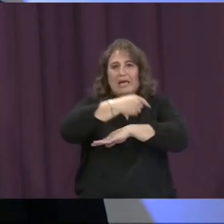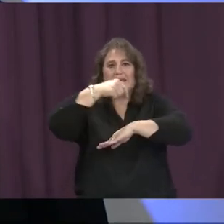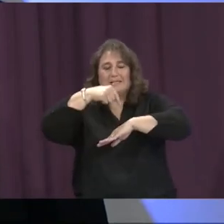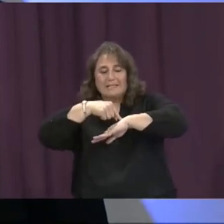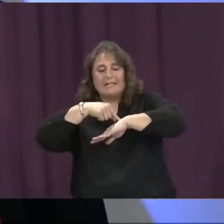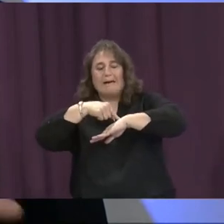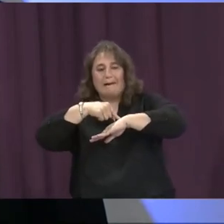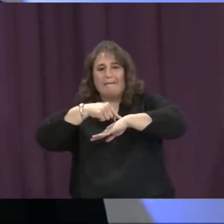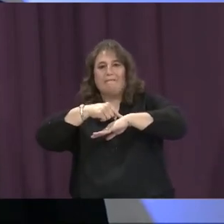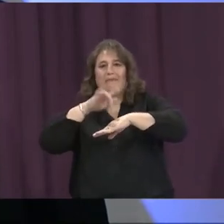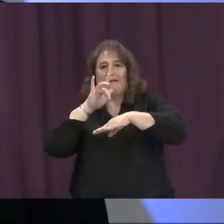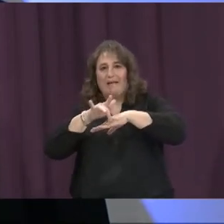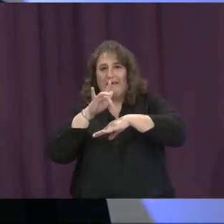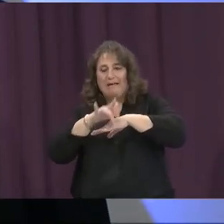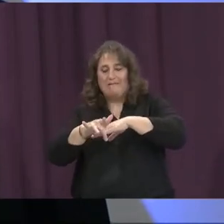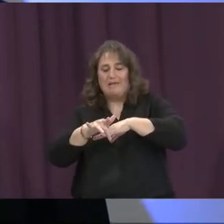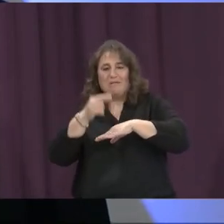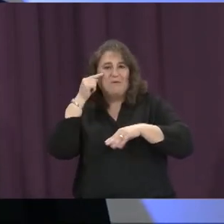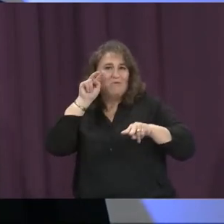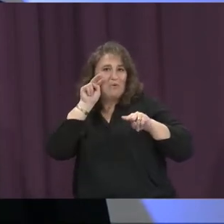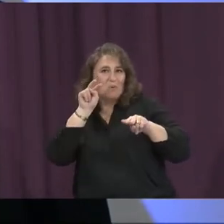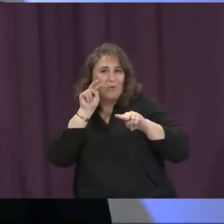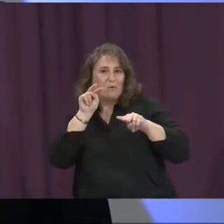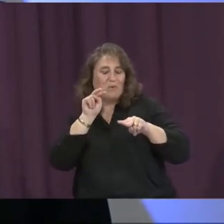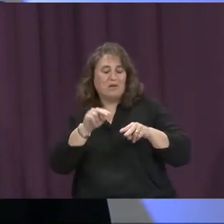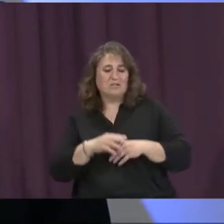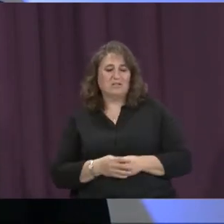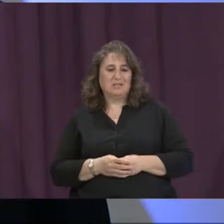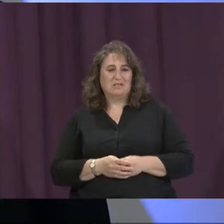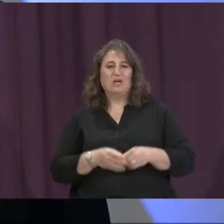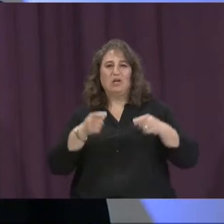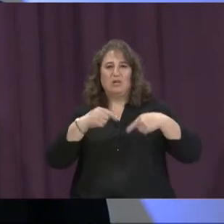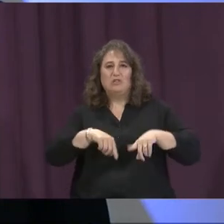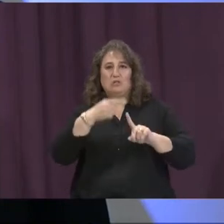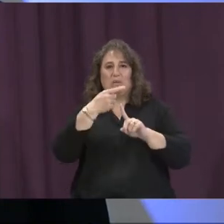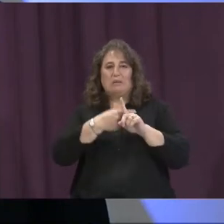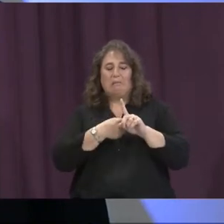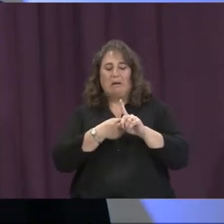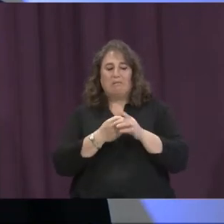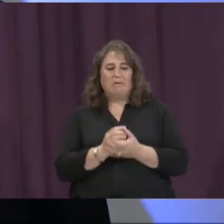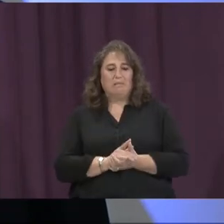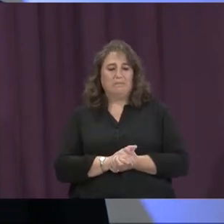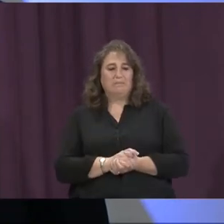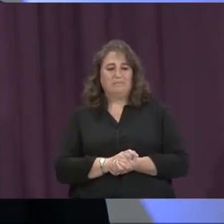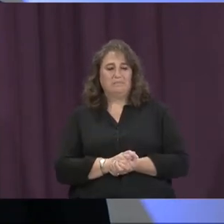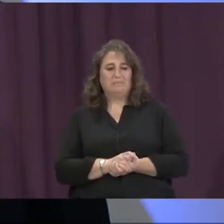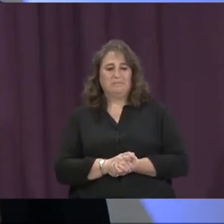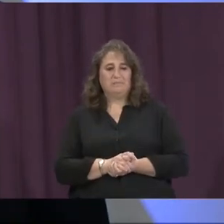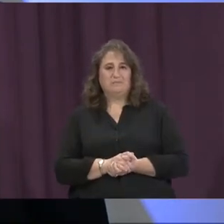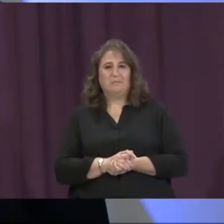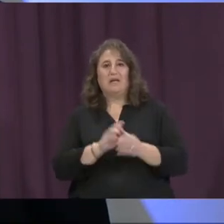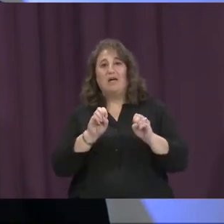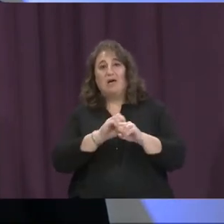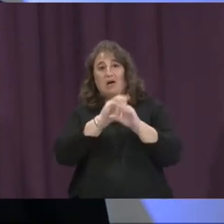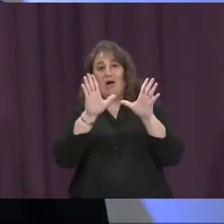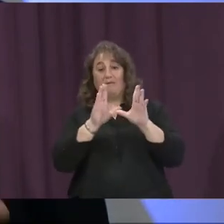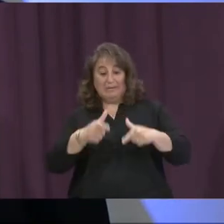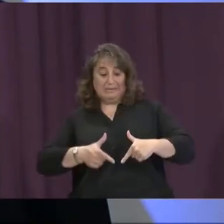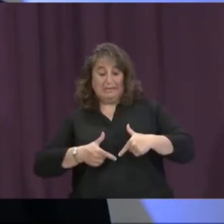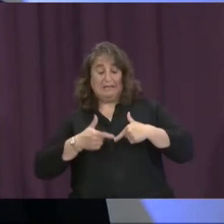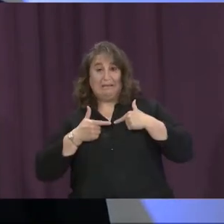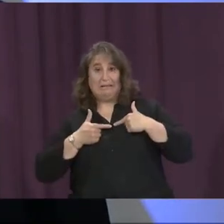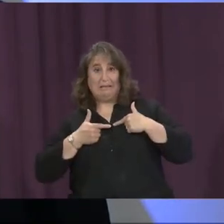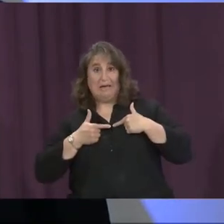of, of, in the, of, in the, within the month that you can watch it. So, um, obviously our live tape